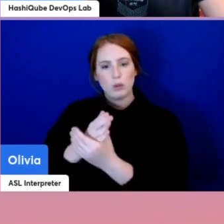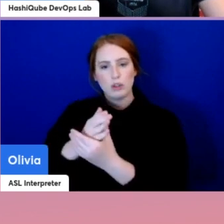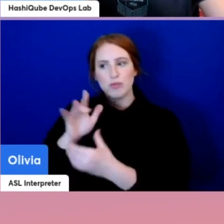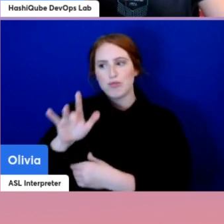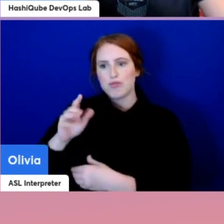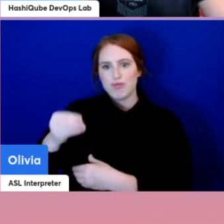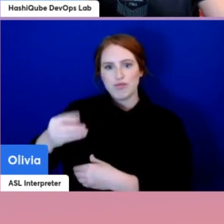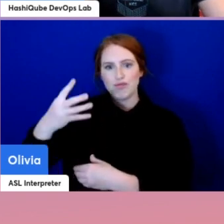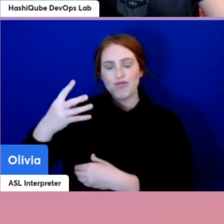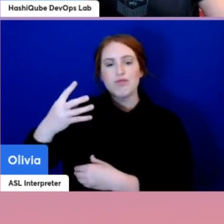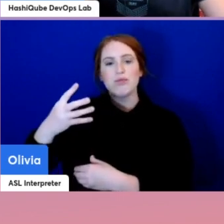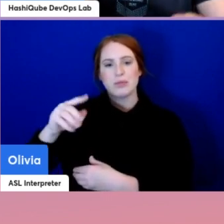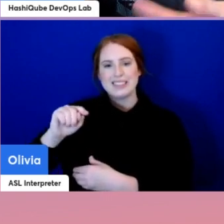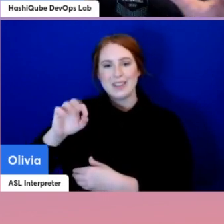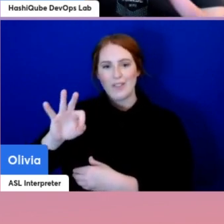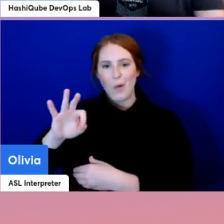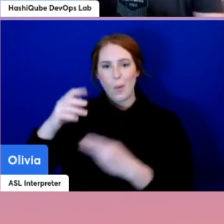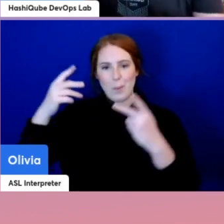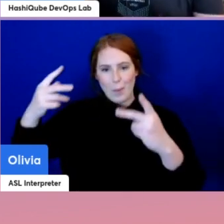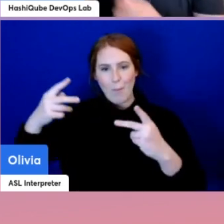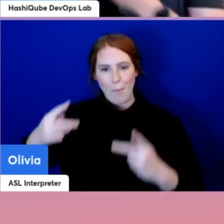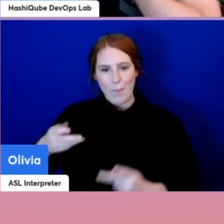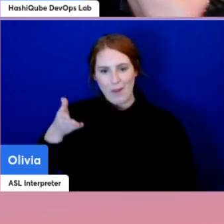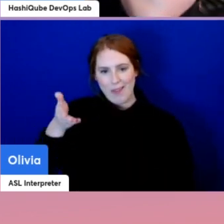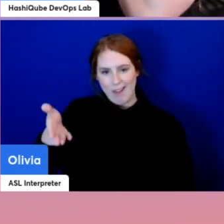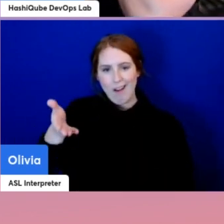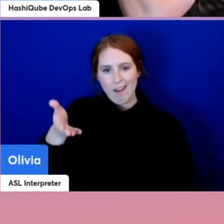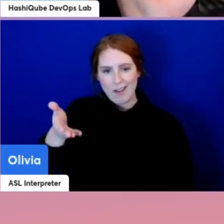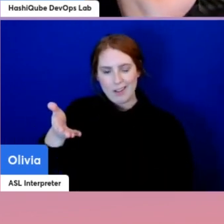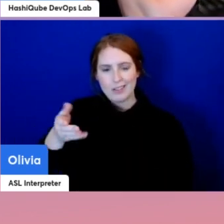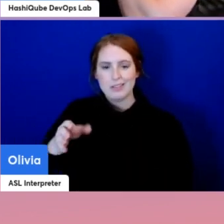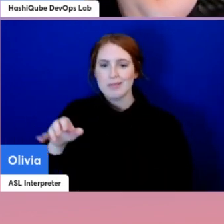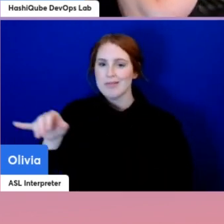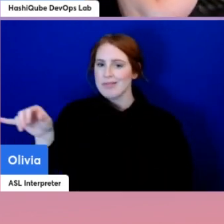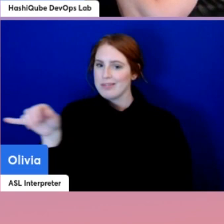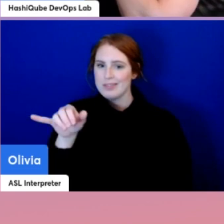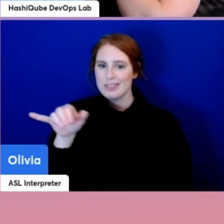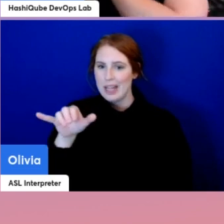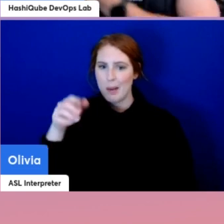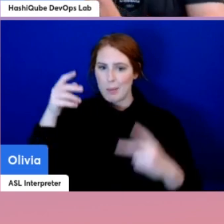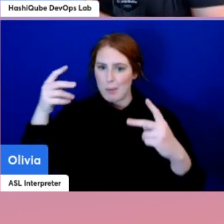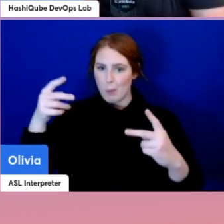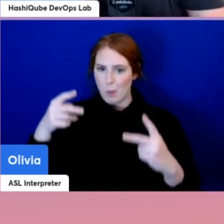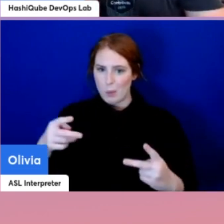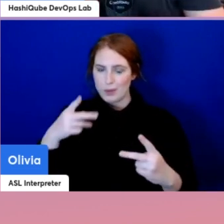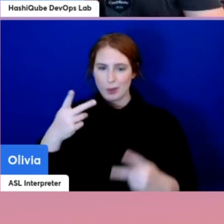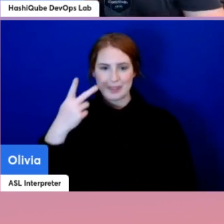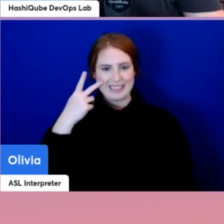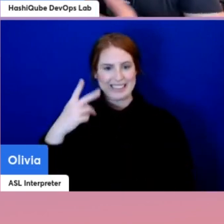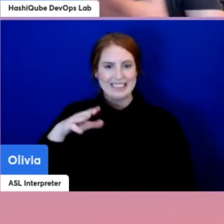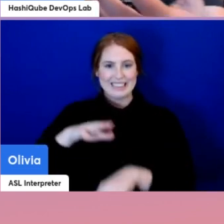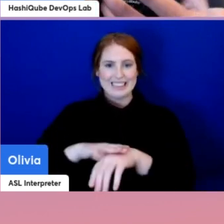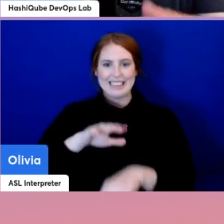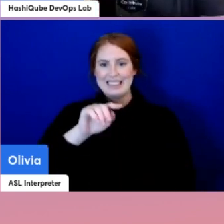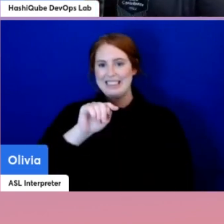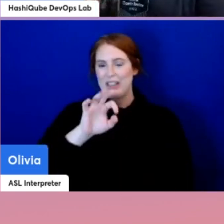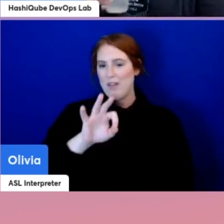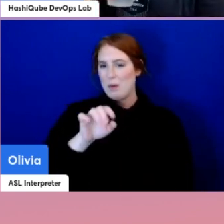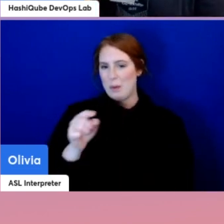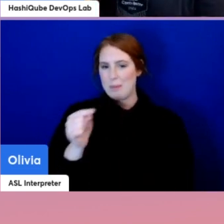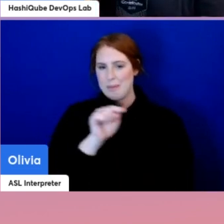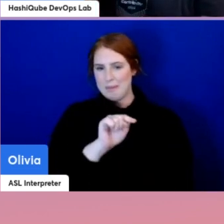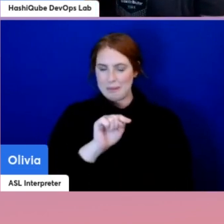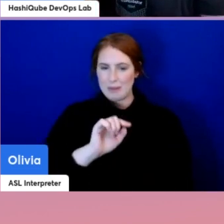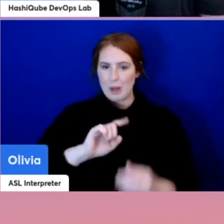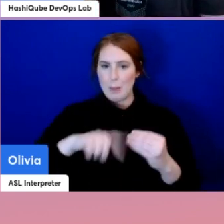Terraform generated code. And this is the same code that you will see on the Terraform registry, how to use your